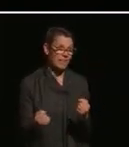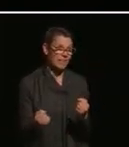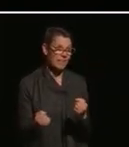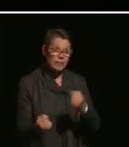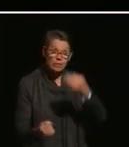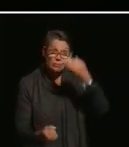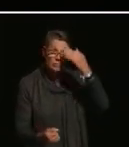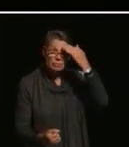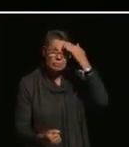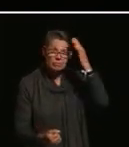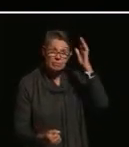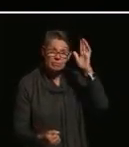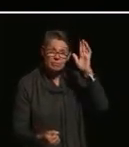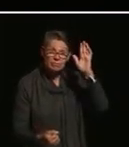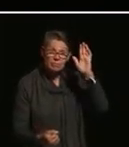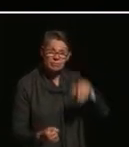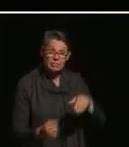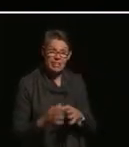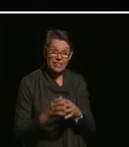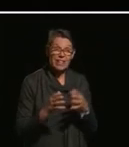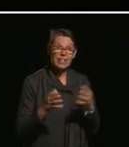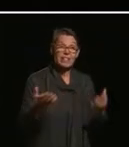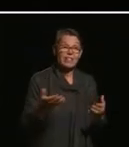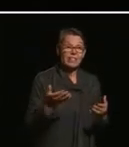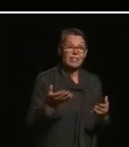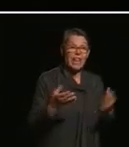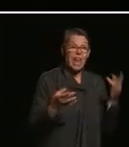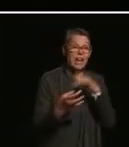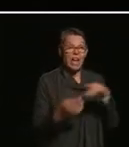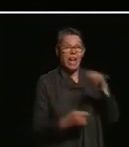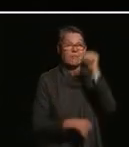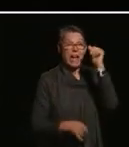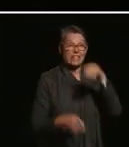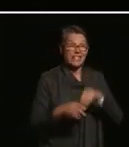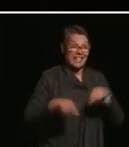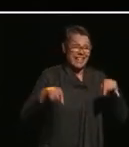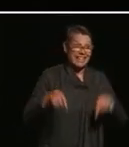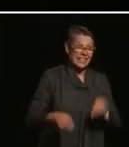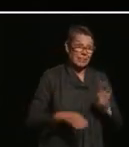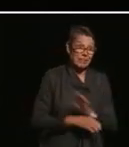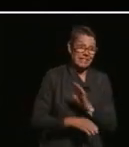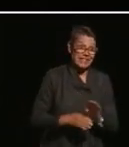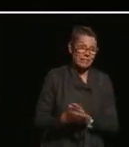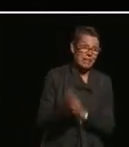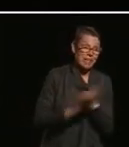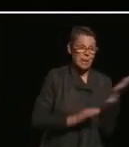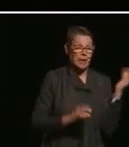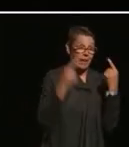business of being a legendary heroic person than one would imagine. Thank you.